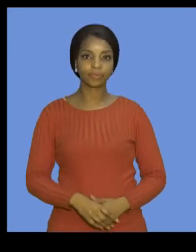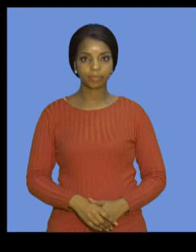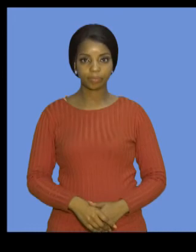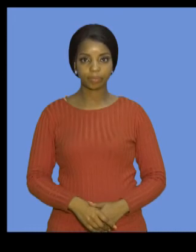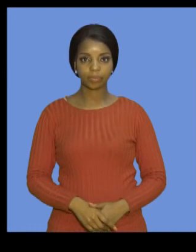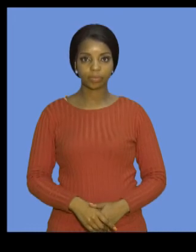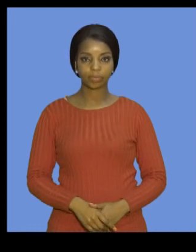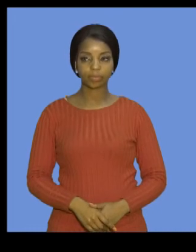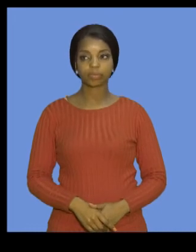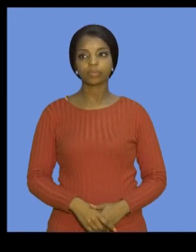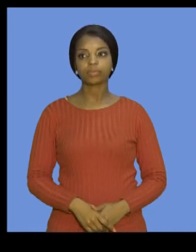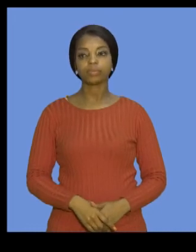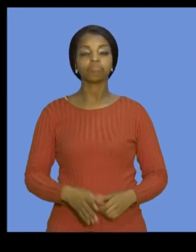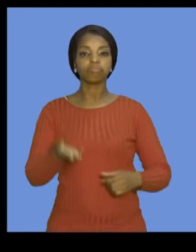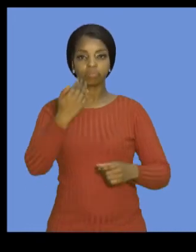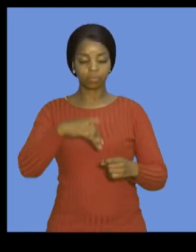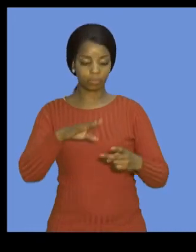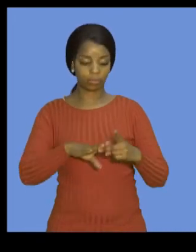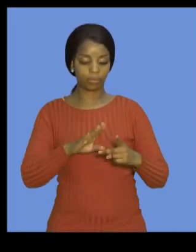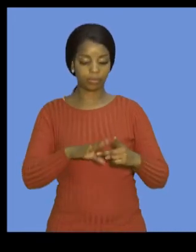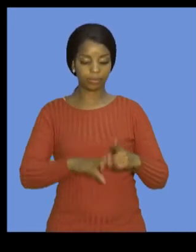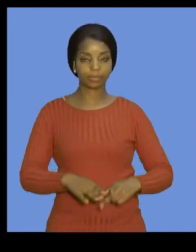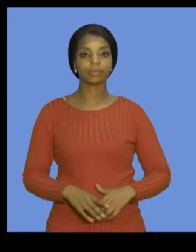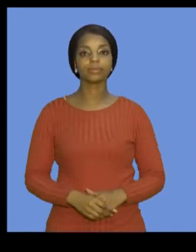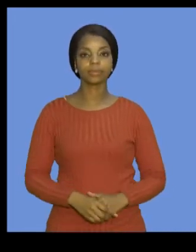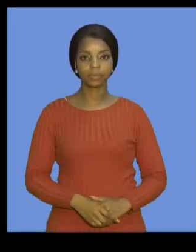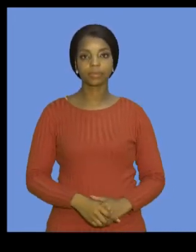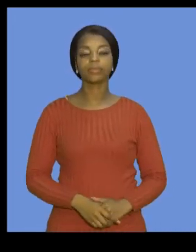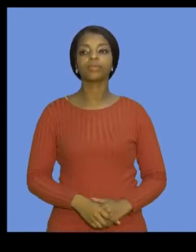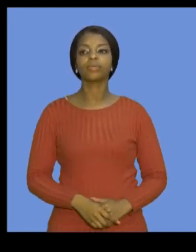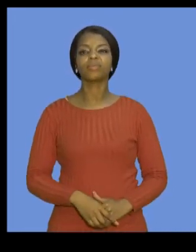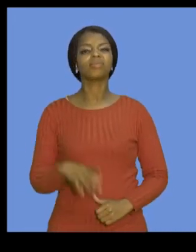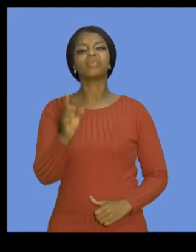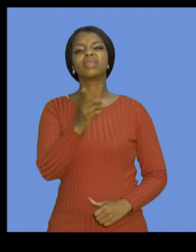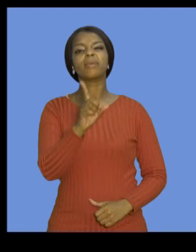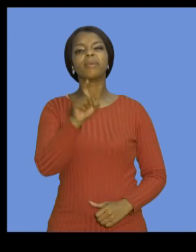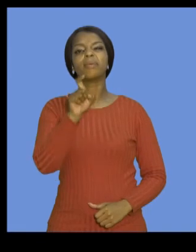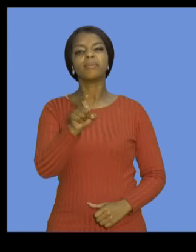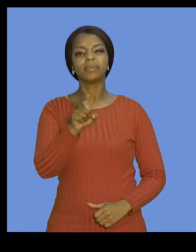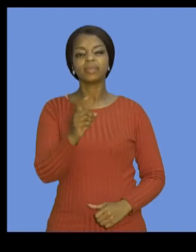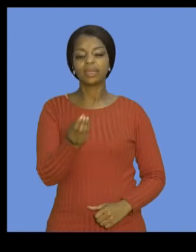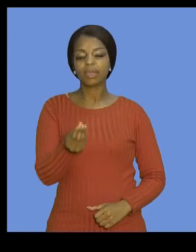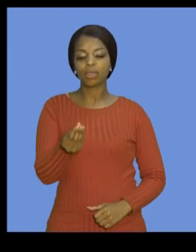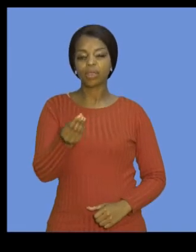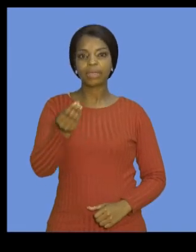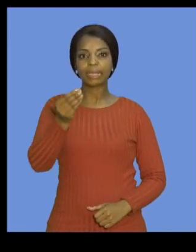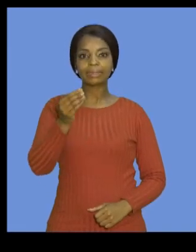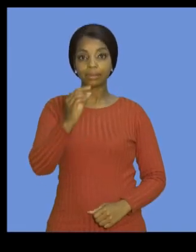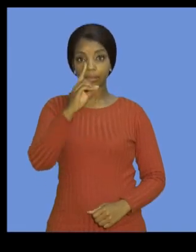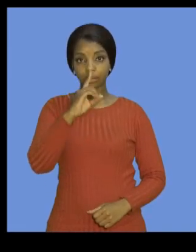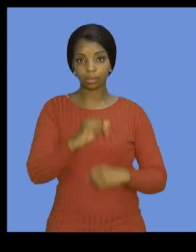5,750. Now, the second question wants us to know, what is the interest rate per annum, right? So